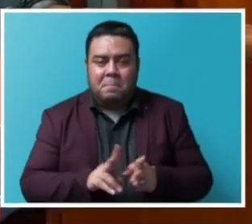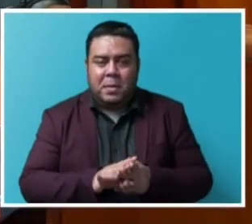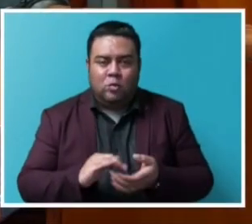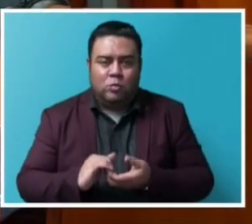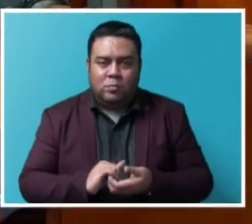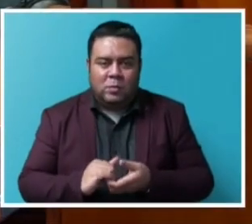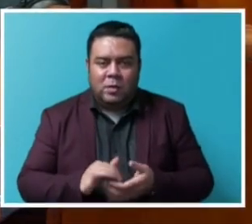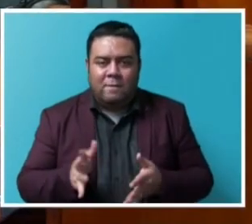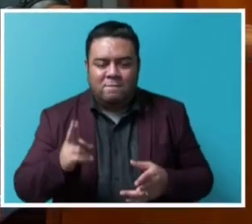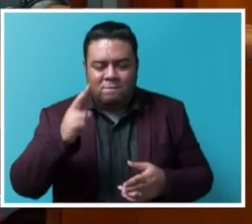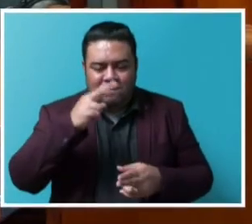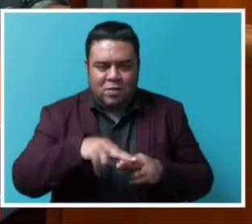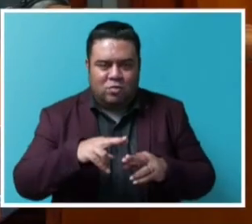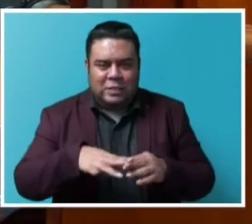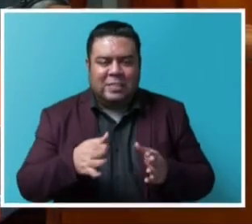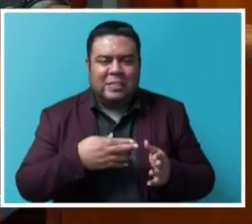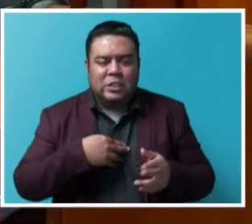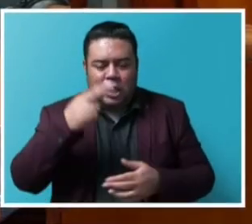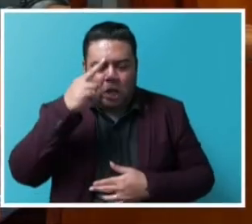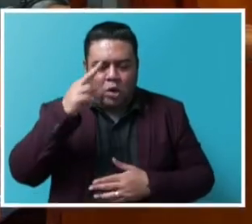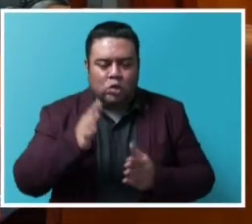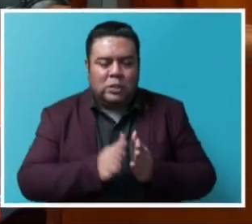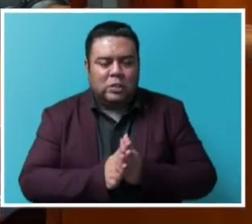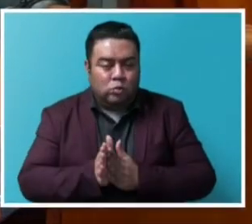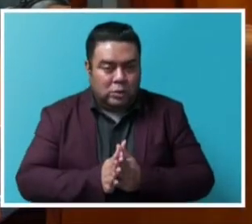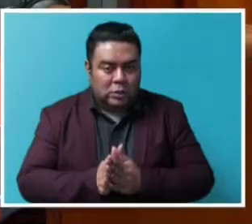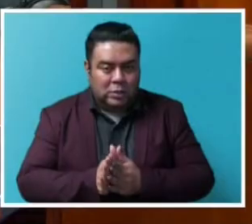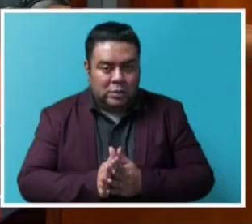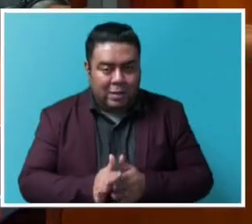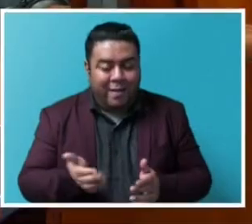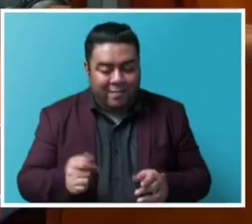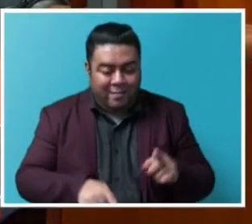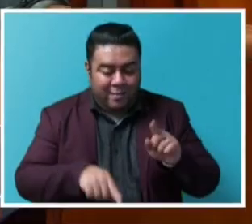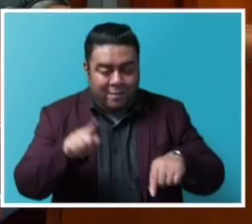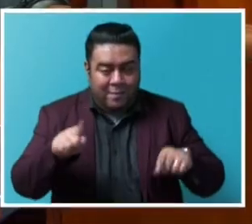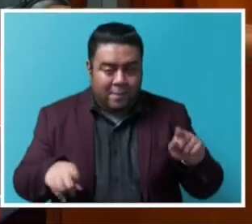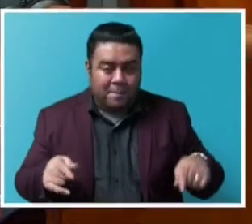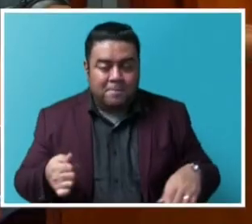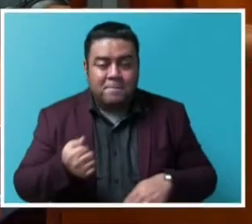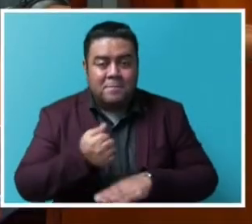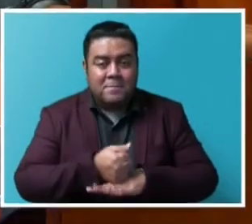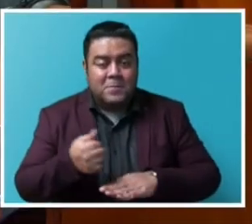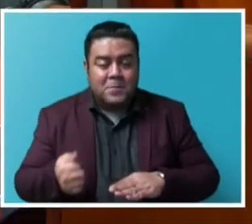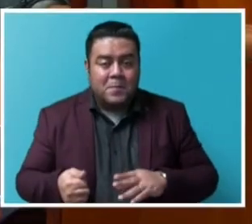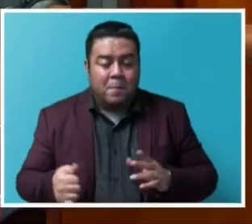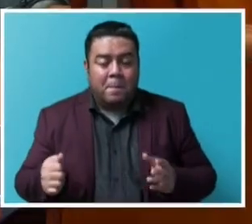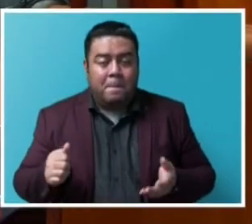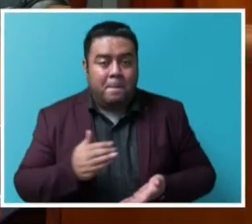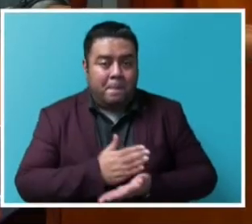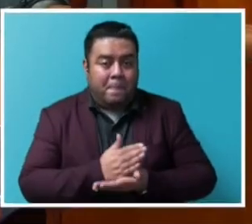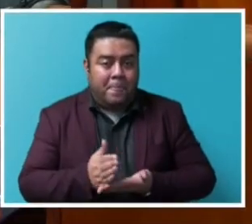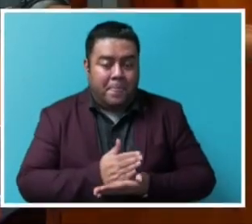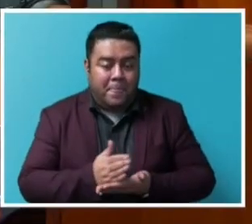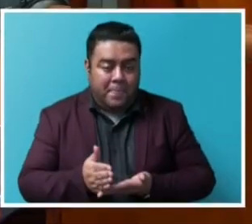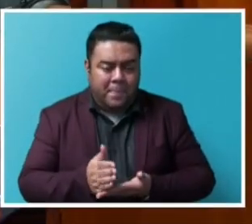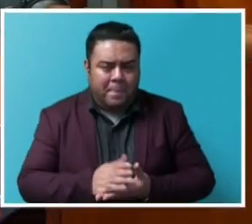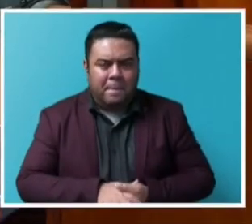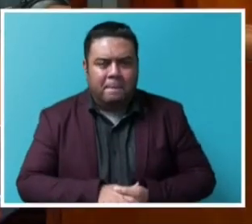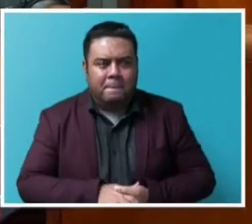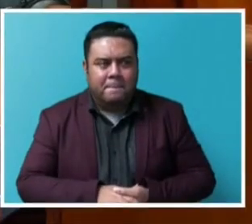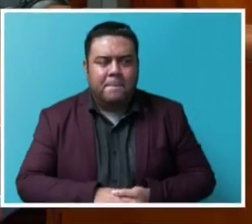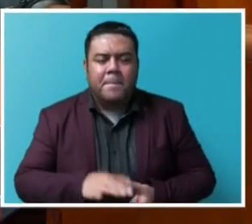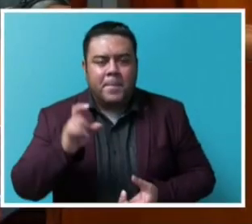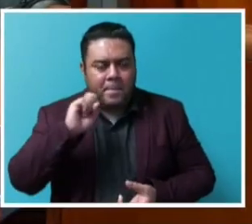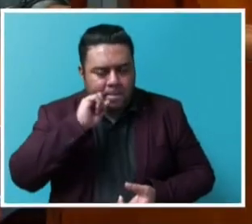Fiji's national interest or sovereignty. Any divestment of government shares in key public enterprises will